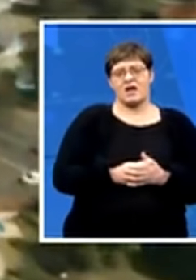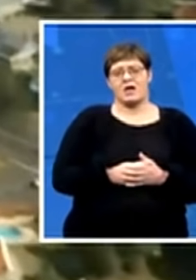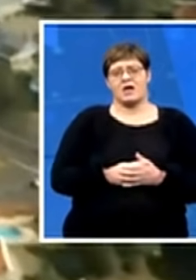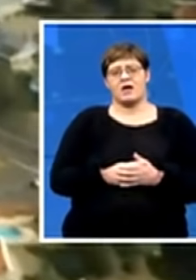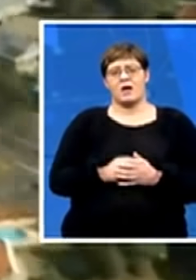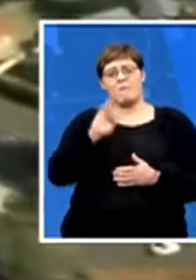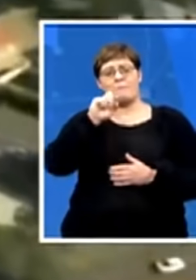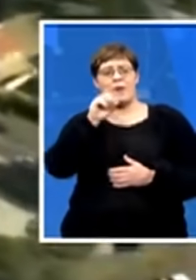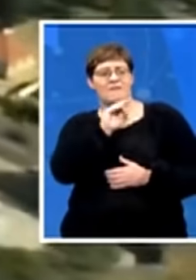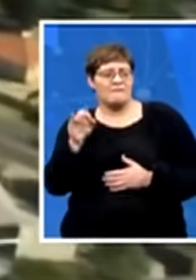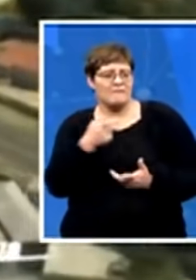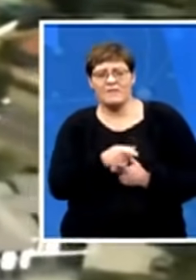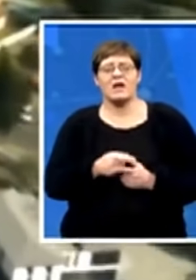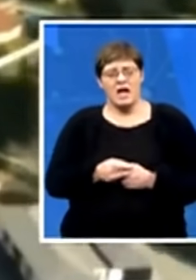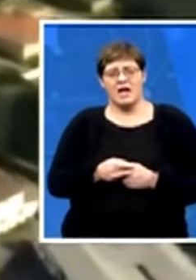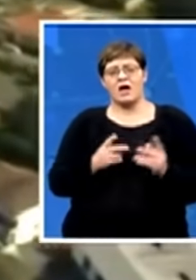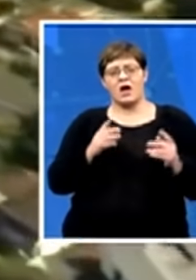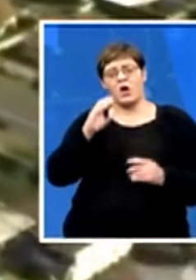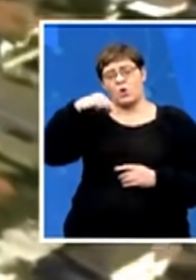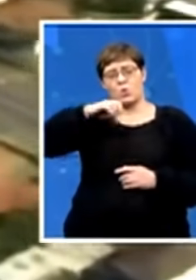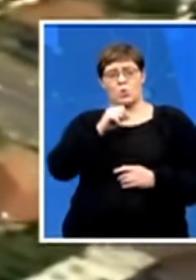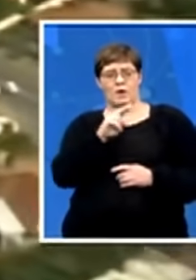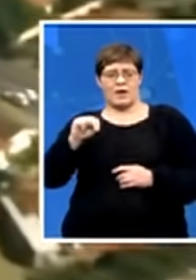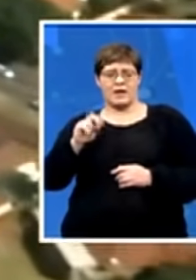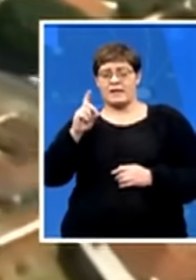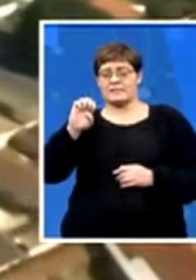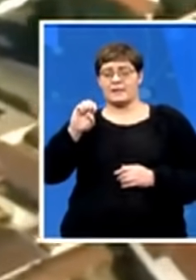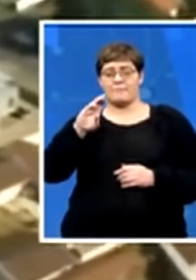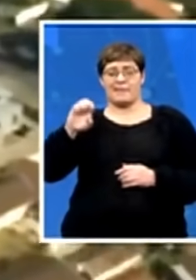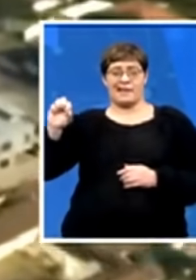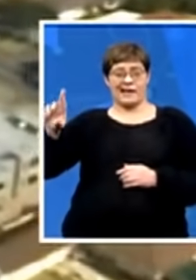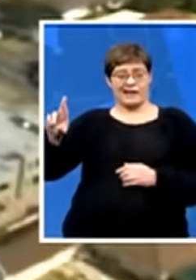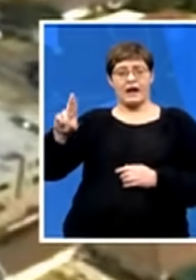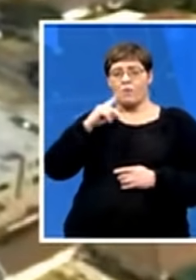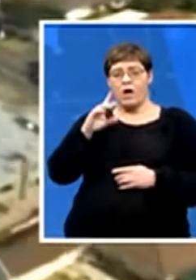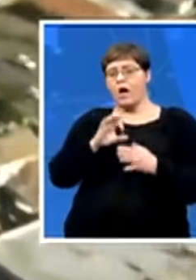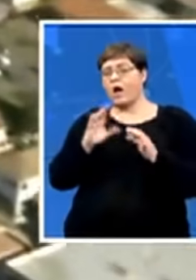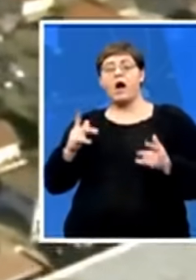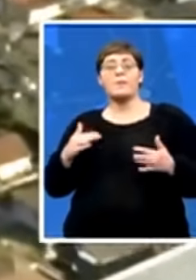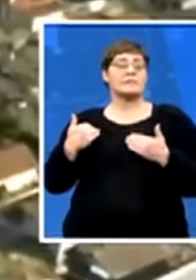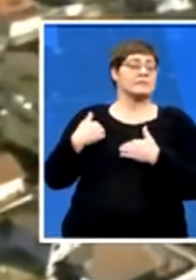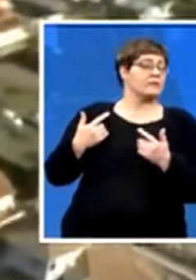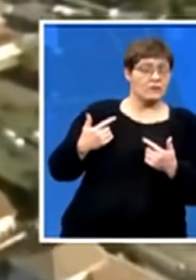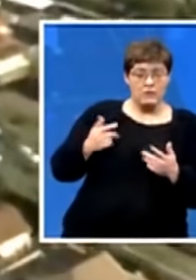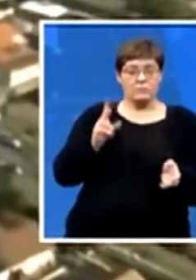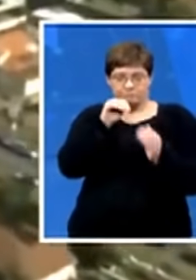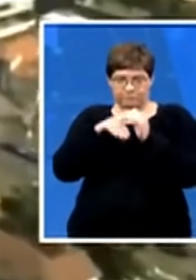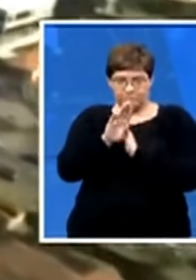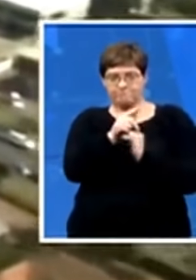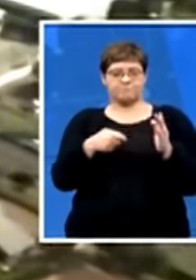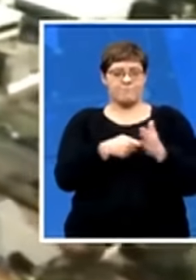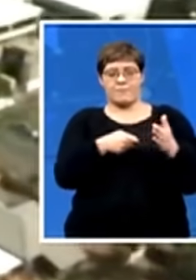people try and leave their homes now that it's much more safer and make their way to do some groceries